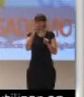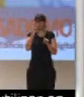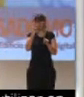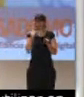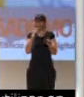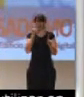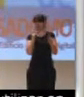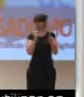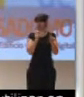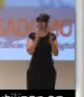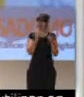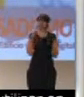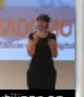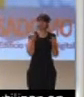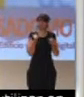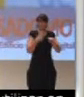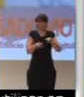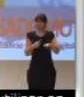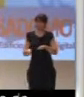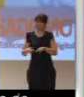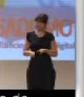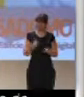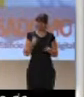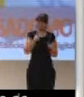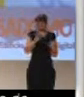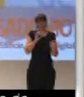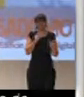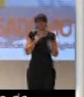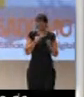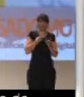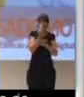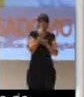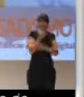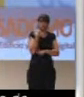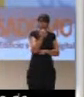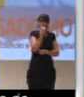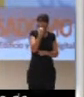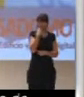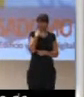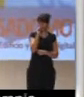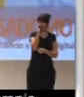used different types of support products, such as